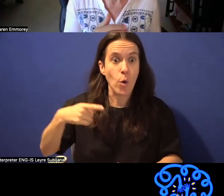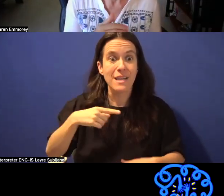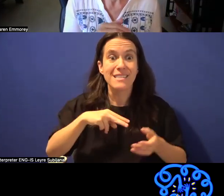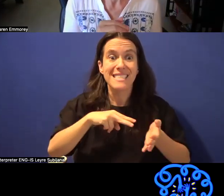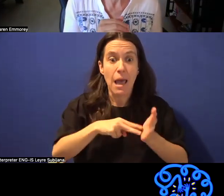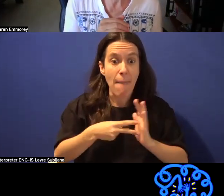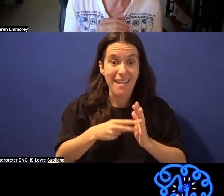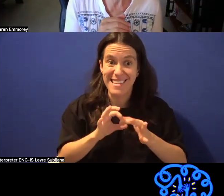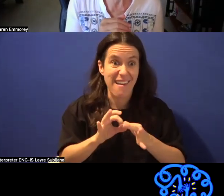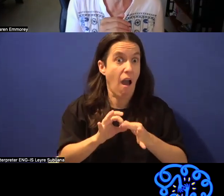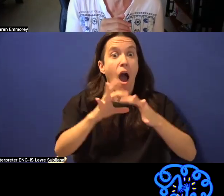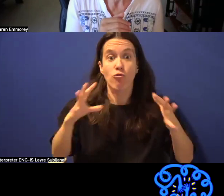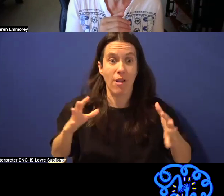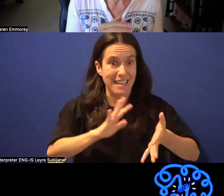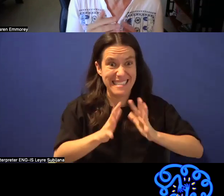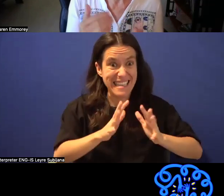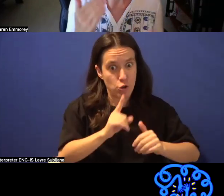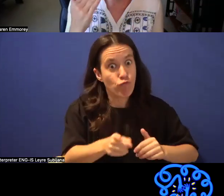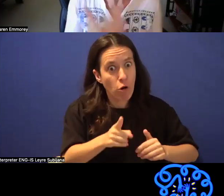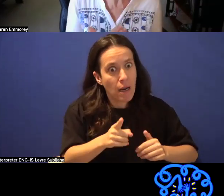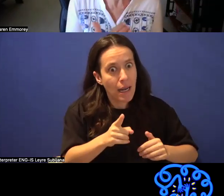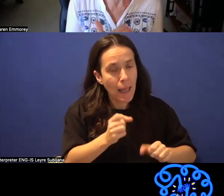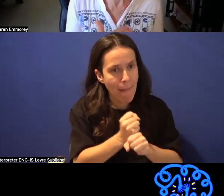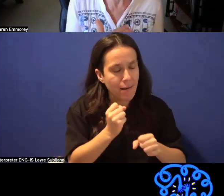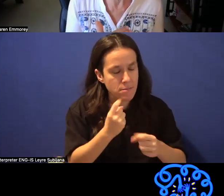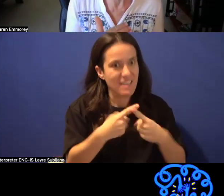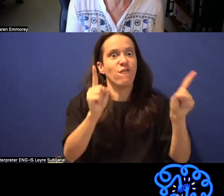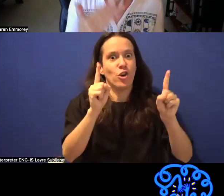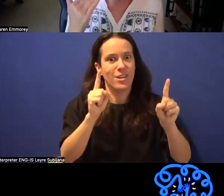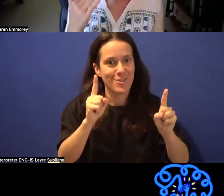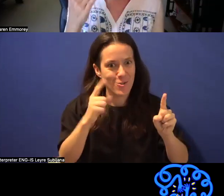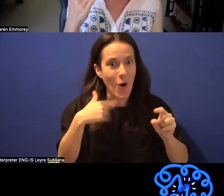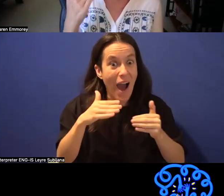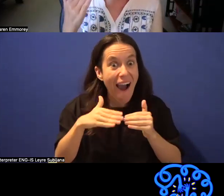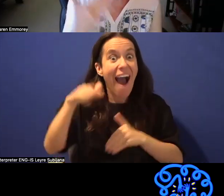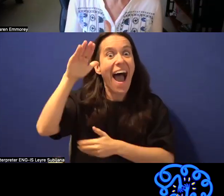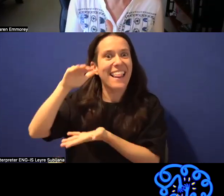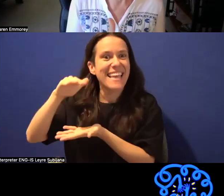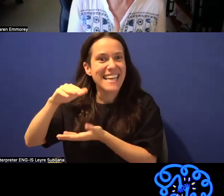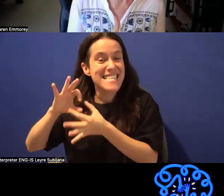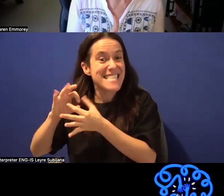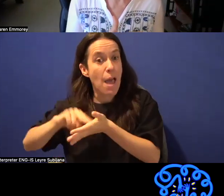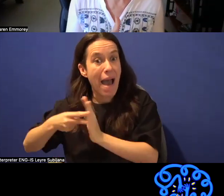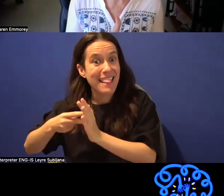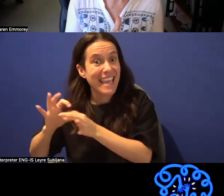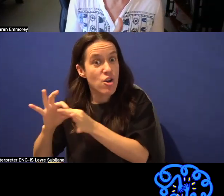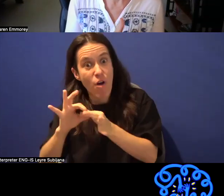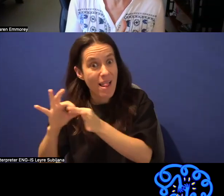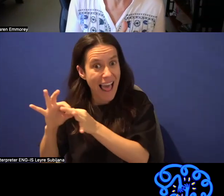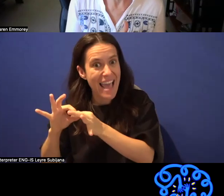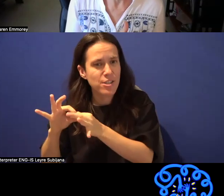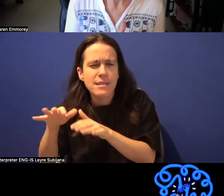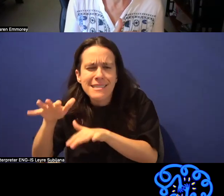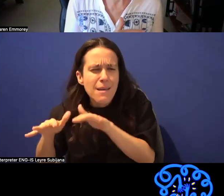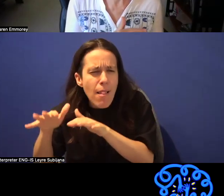makes a difference. So you can see that for the highly semantically related, they're very similar